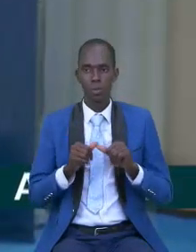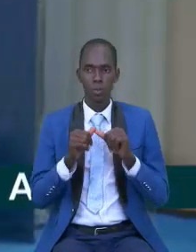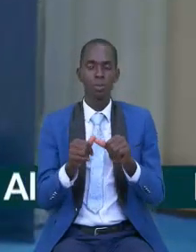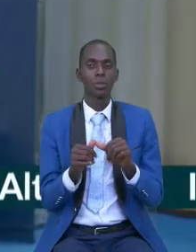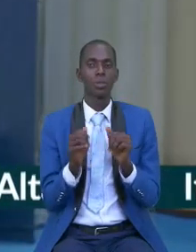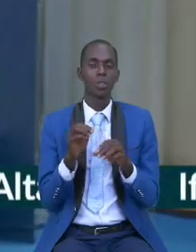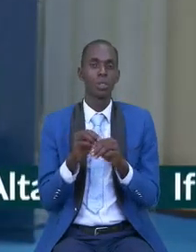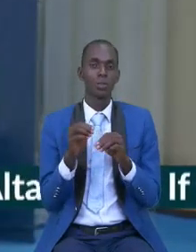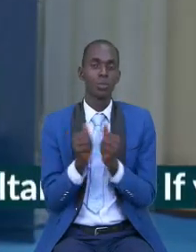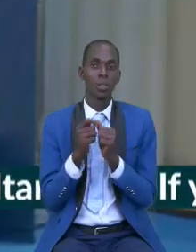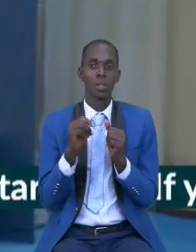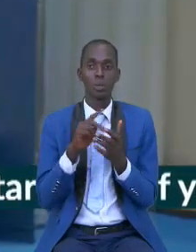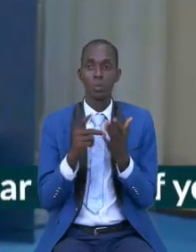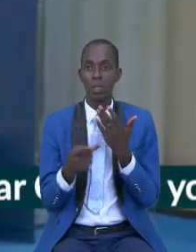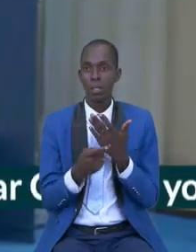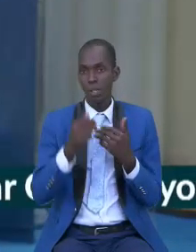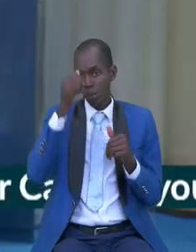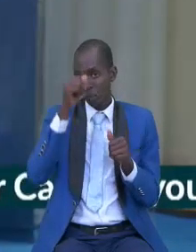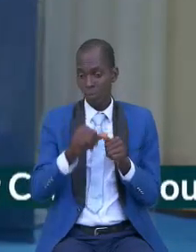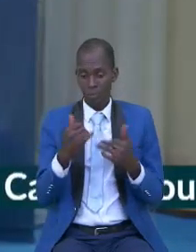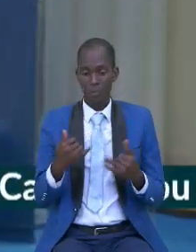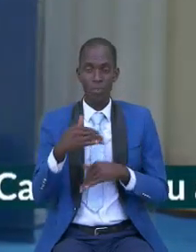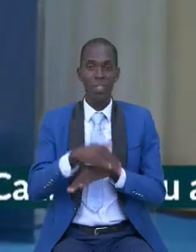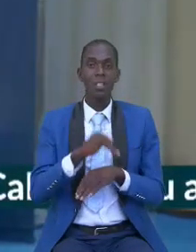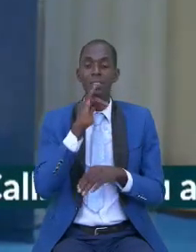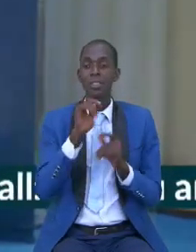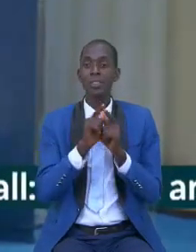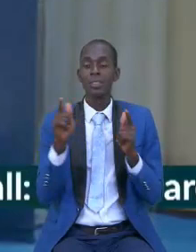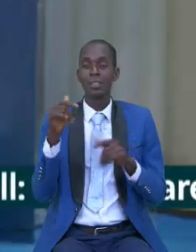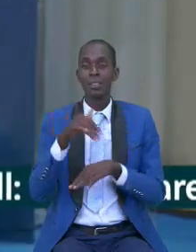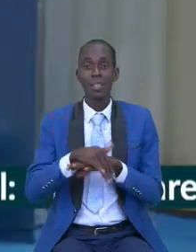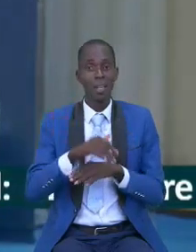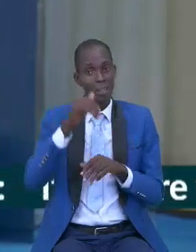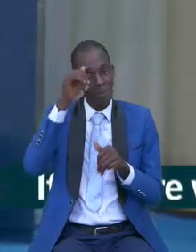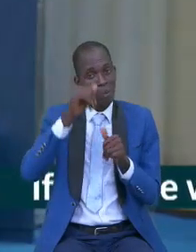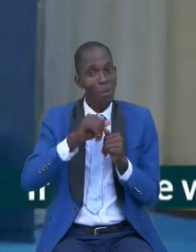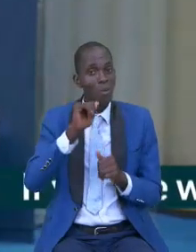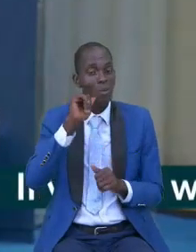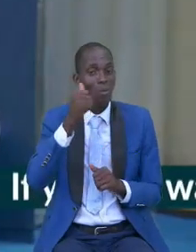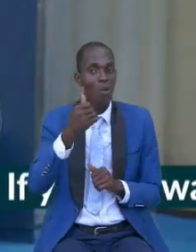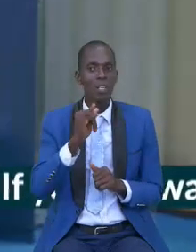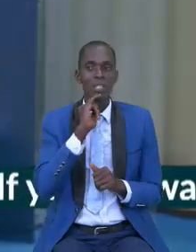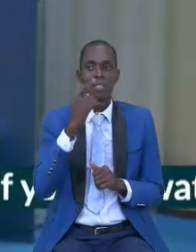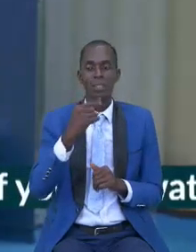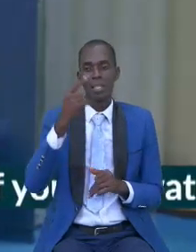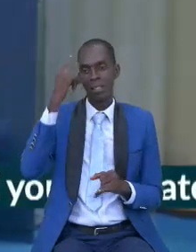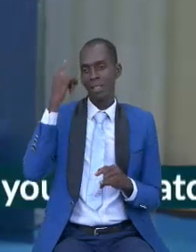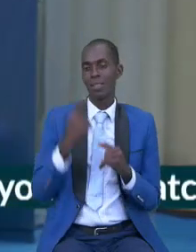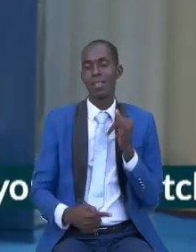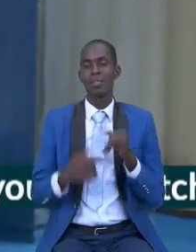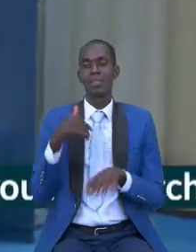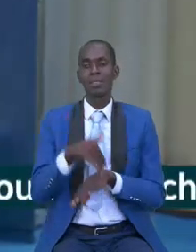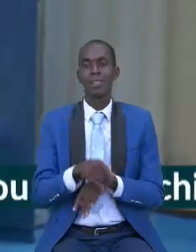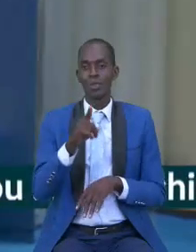tonight is a great night for us. Tomorrow is the last night for this crusade. You will be